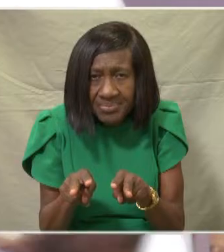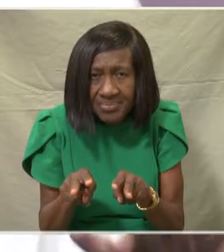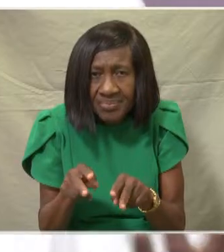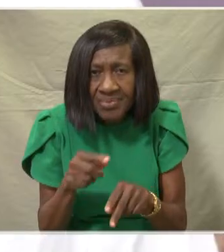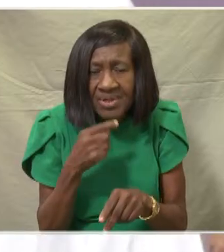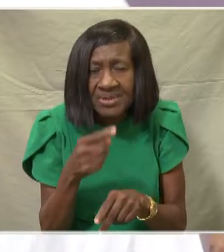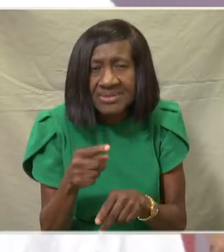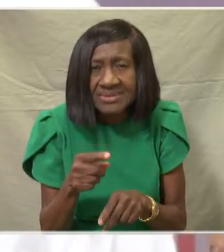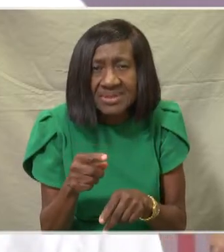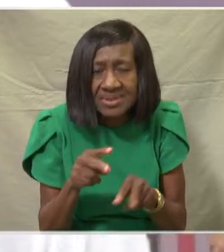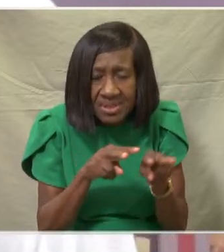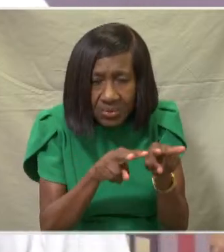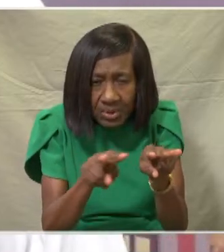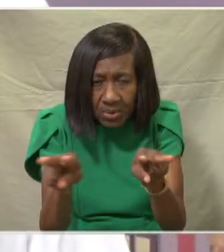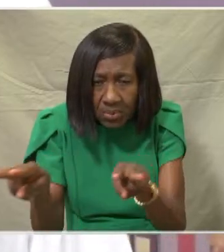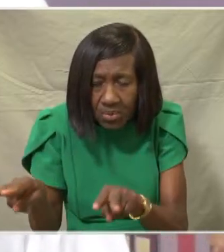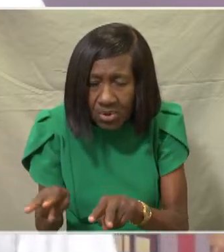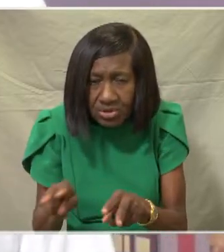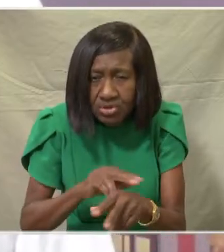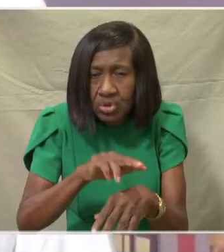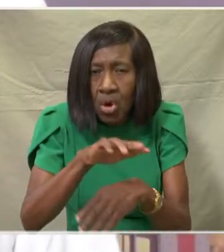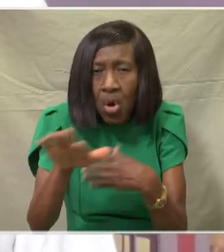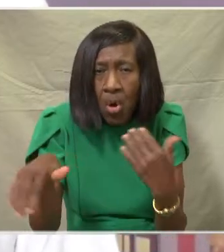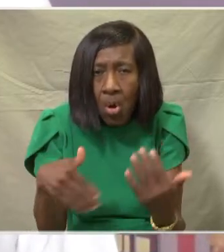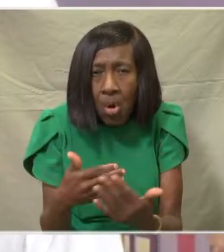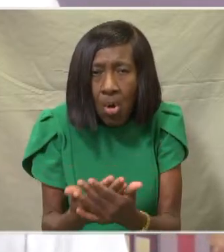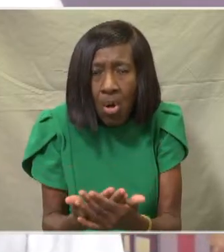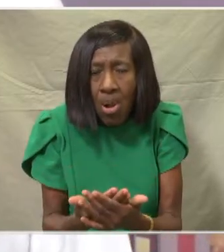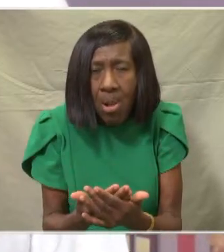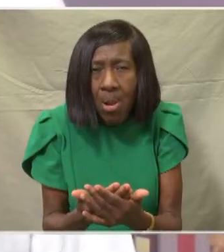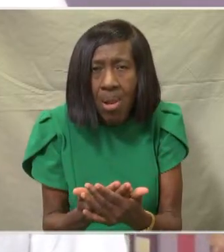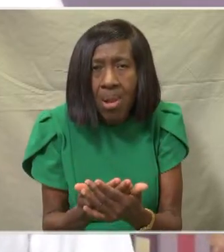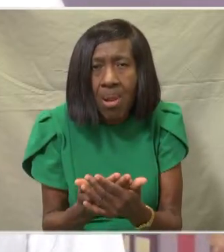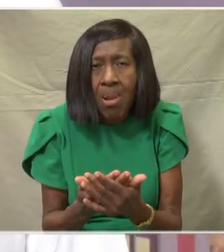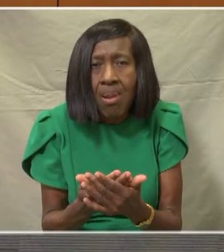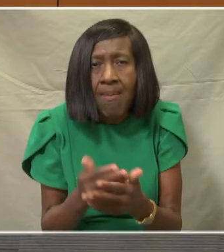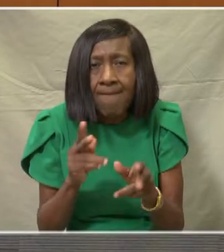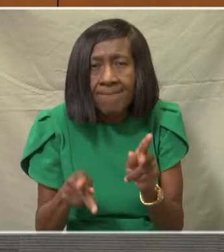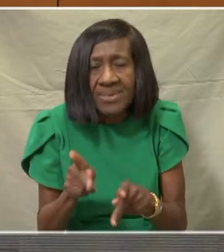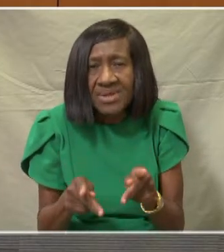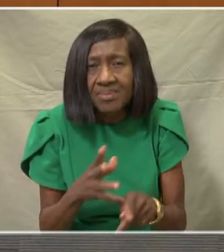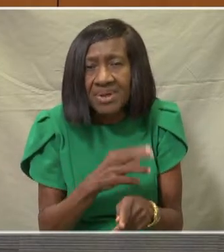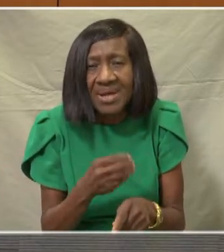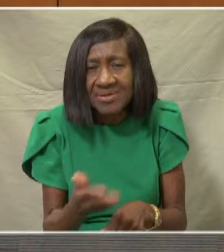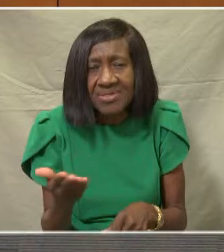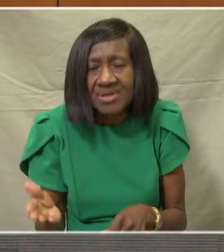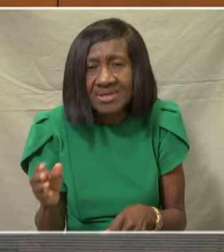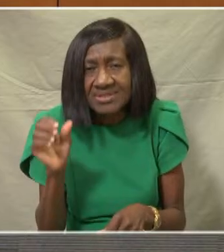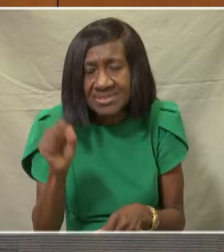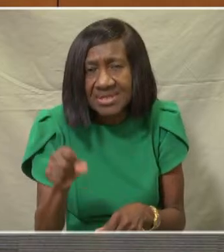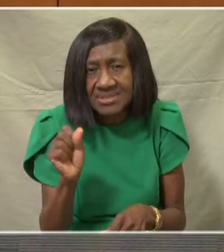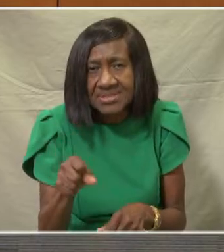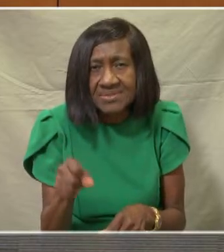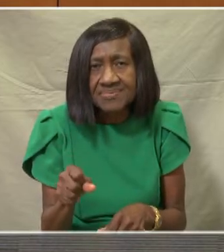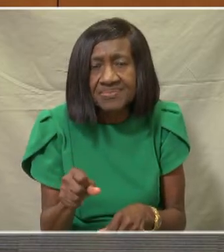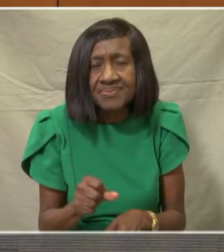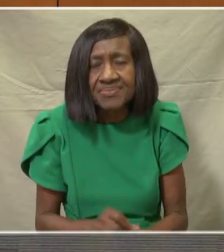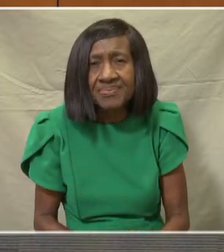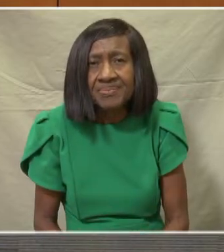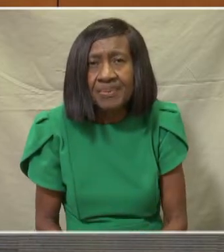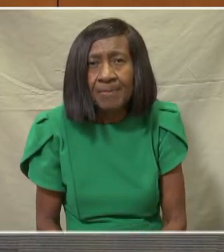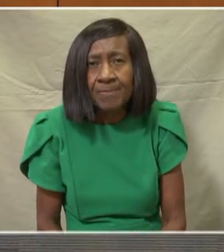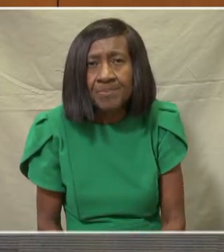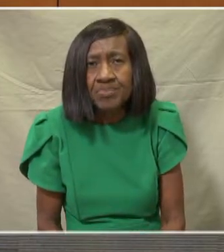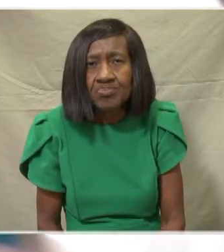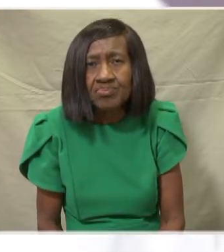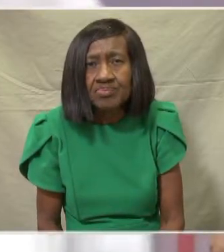be there as well to watch the boxes. In previous observations, all of us have seen that happen. That is a very common thing for us to do. So yes, absolutely. Okay, great. Thank you. Appreciate it.